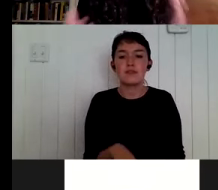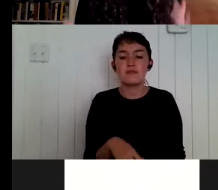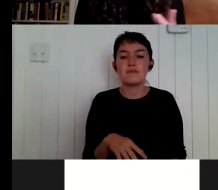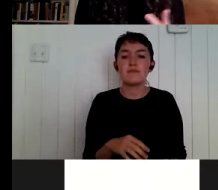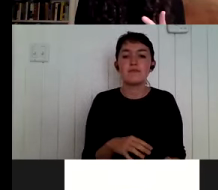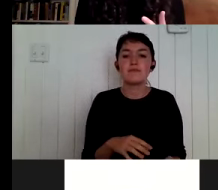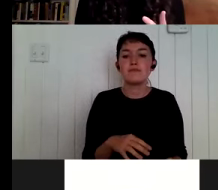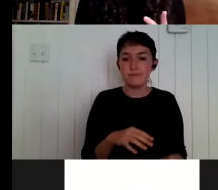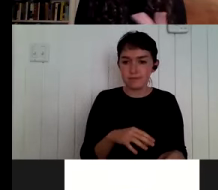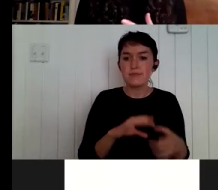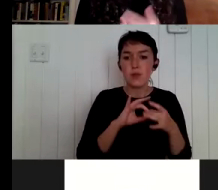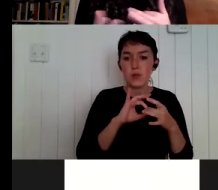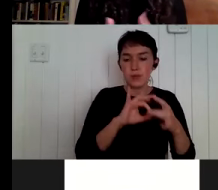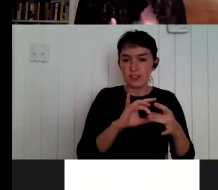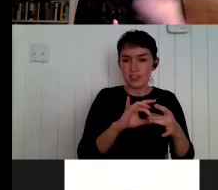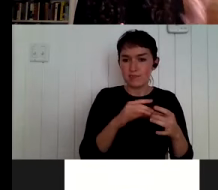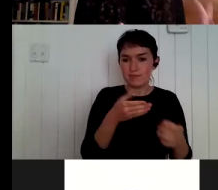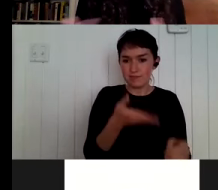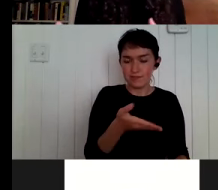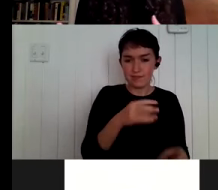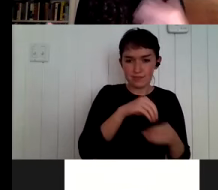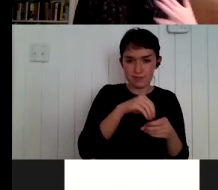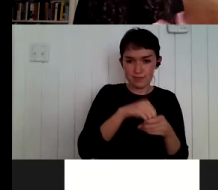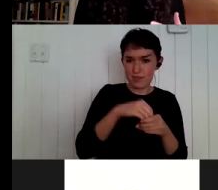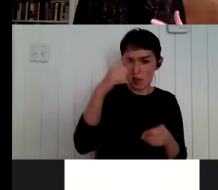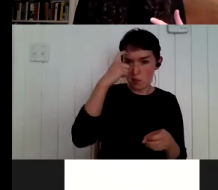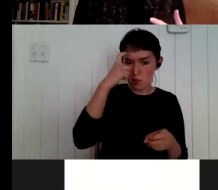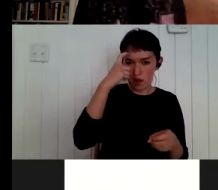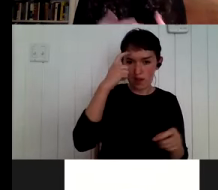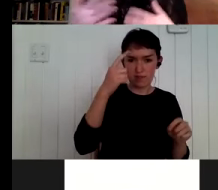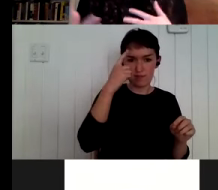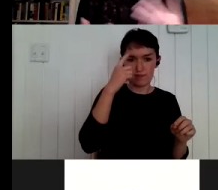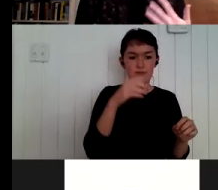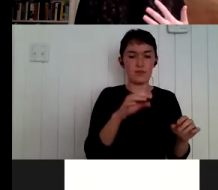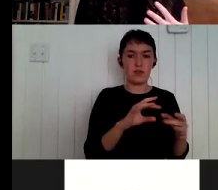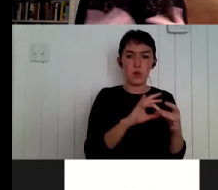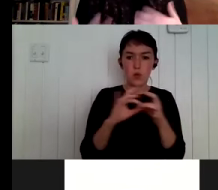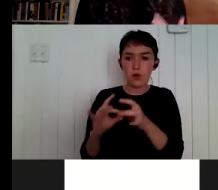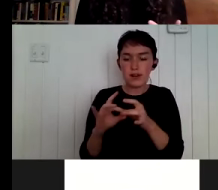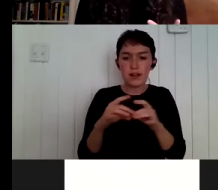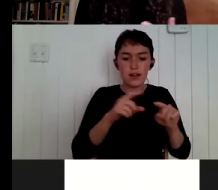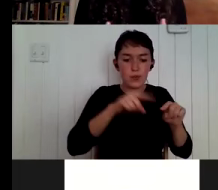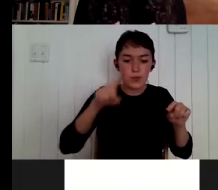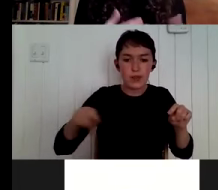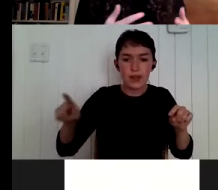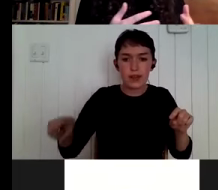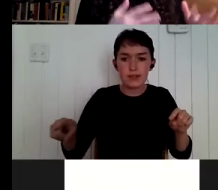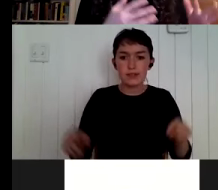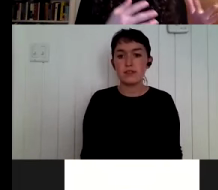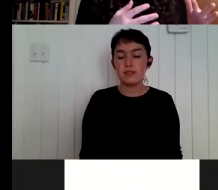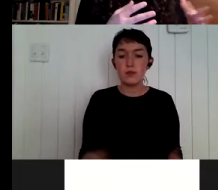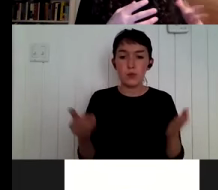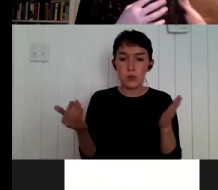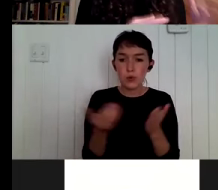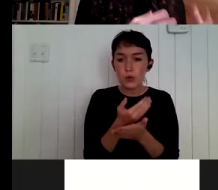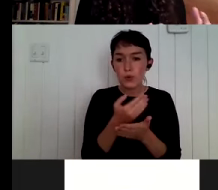activity oscillations, and that the brain is coordinating these waves so that information, these new memories, can be